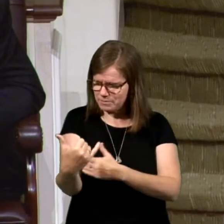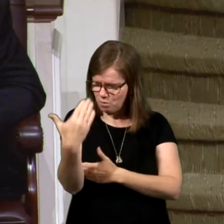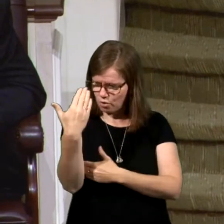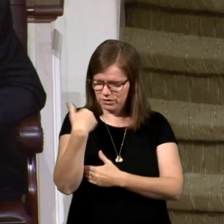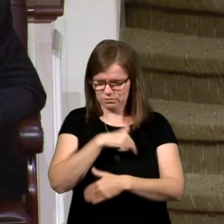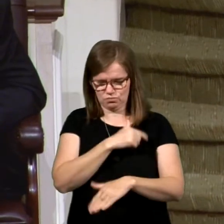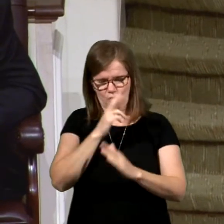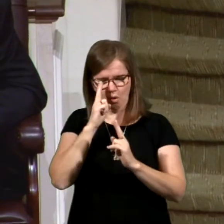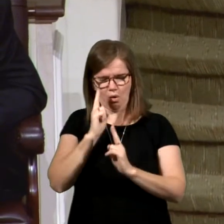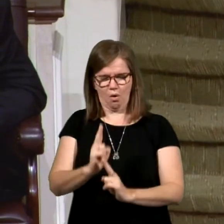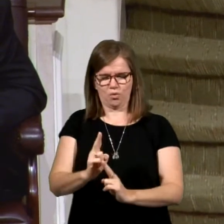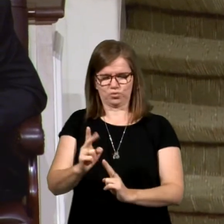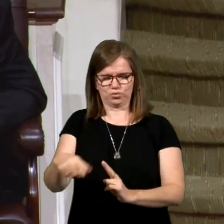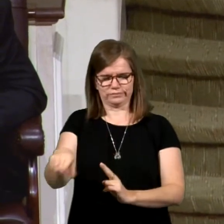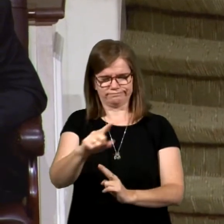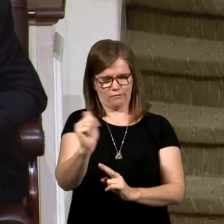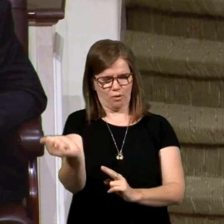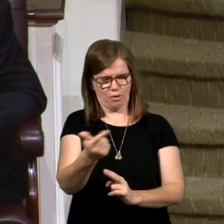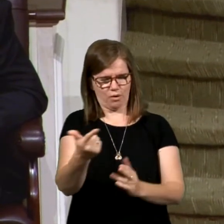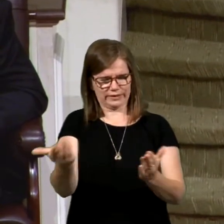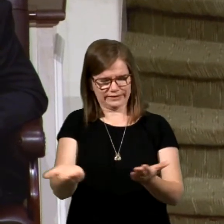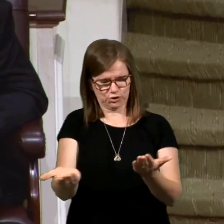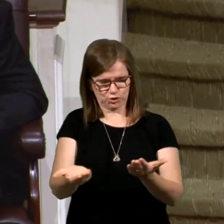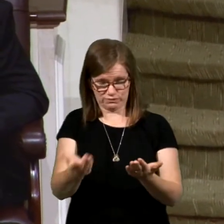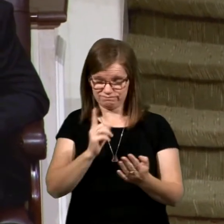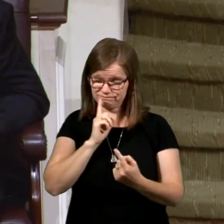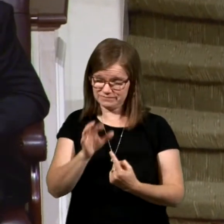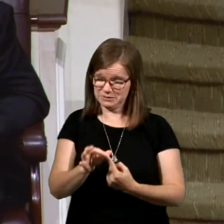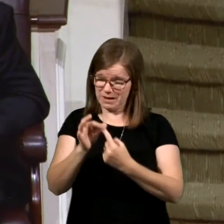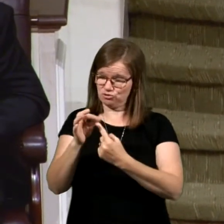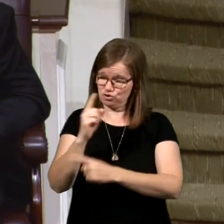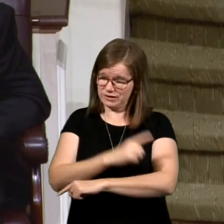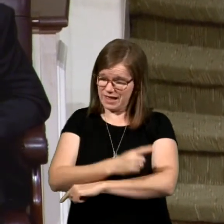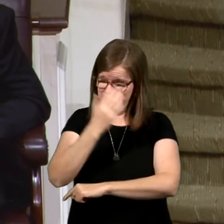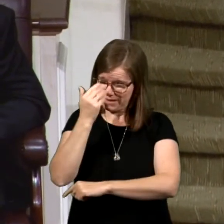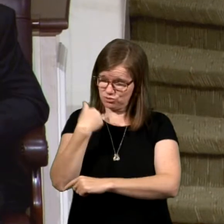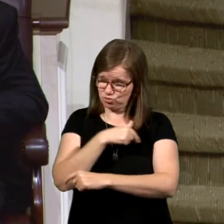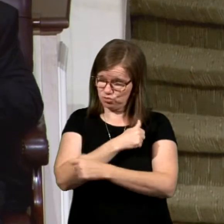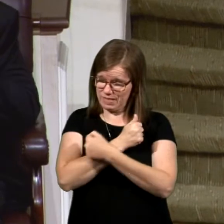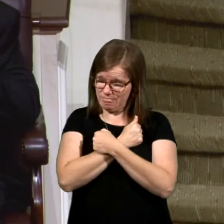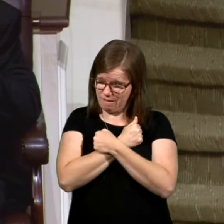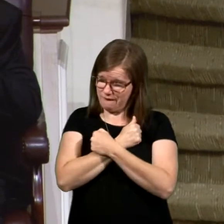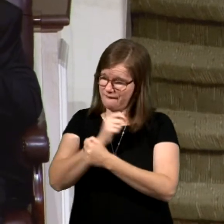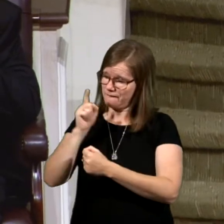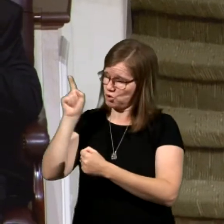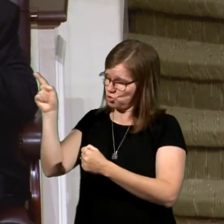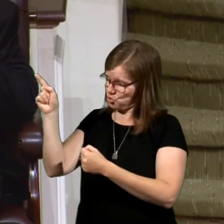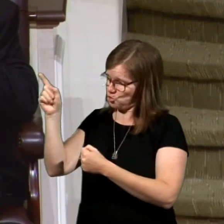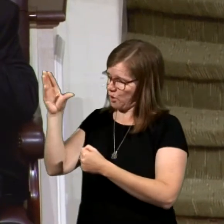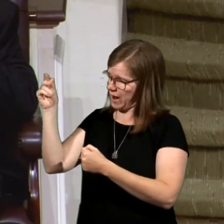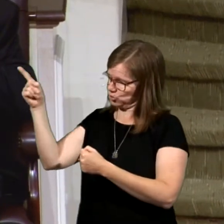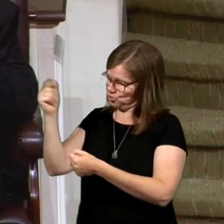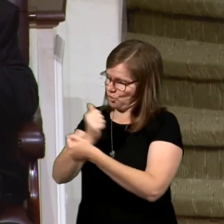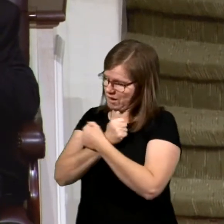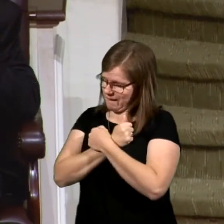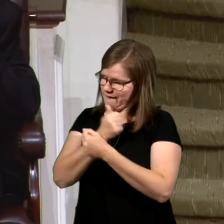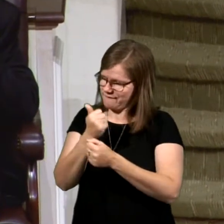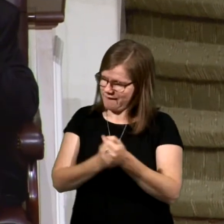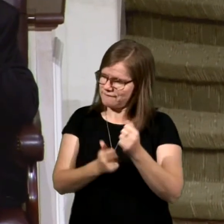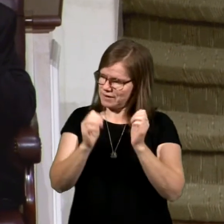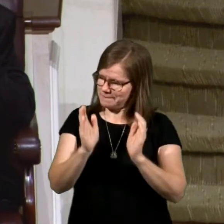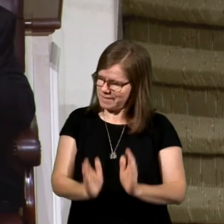everybody's here. And it's a special day for us because we love you, and you love everybody.